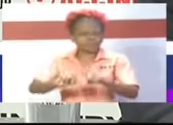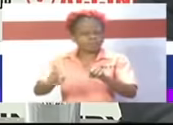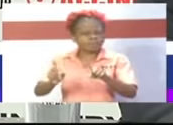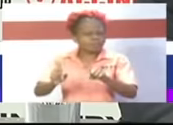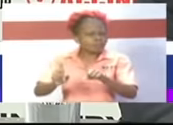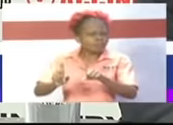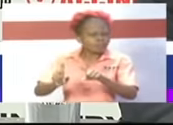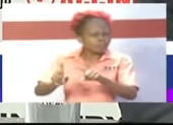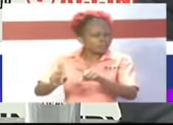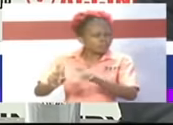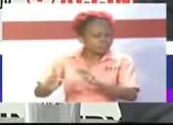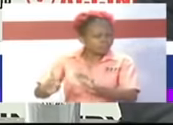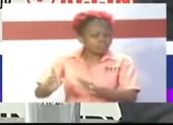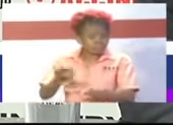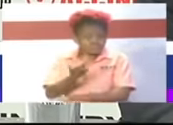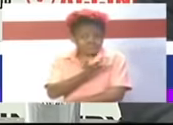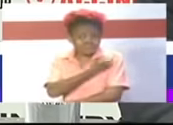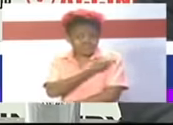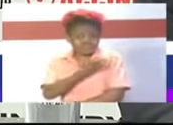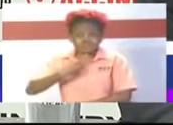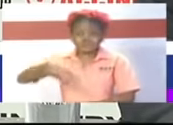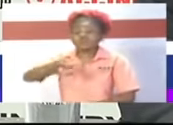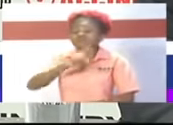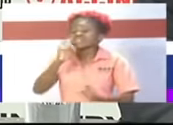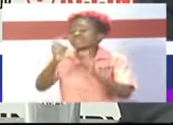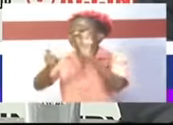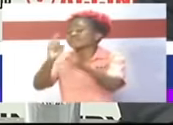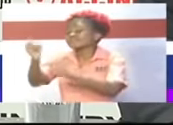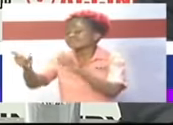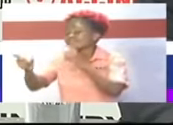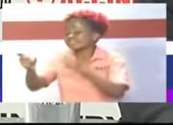vaccines that we have given, there is one predominant